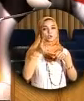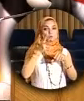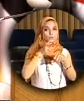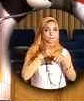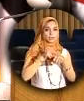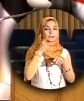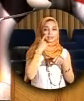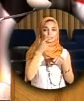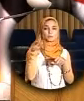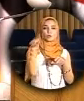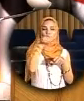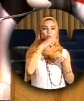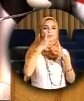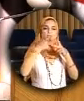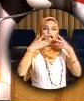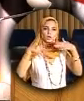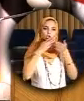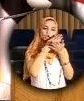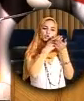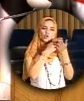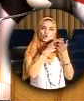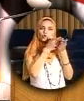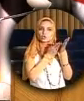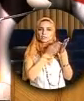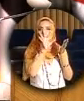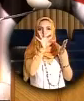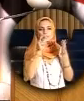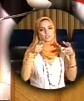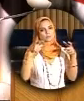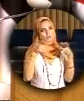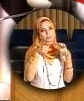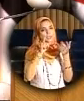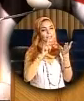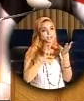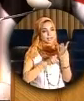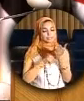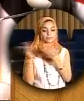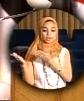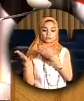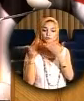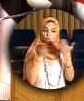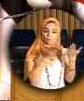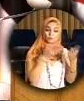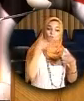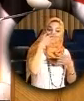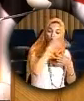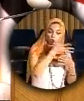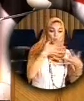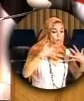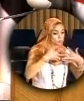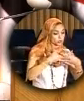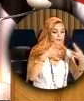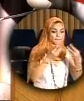having the opportunity to participate, knowing that others will respect their views and beliefs. For some of the young minds I worked